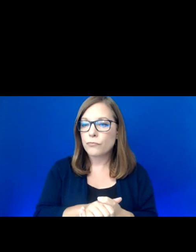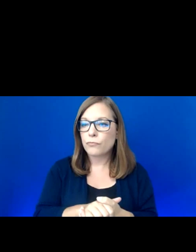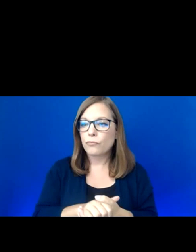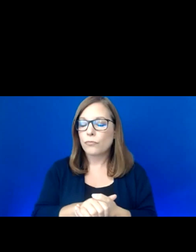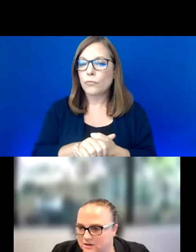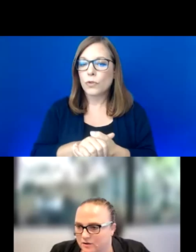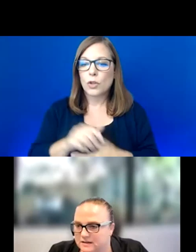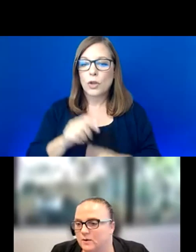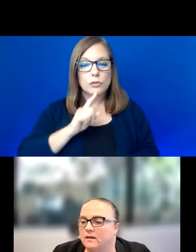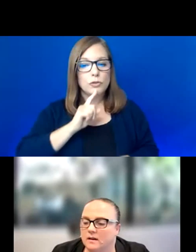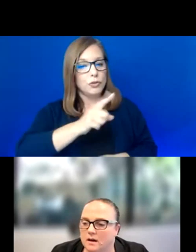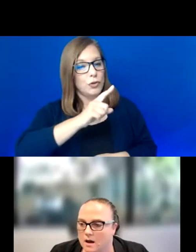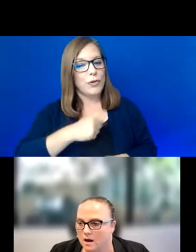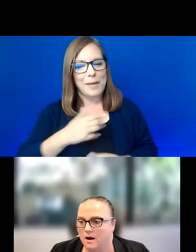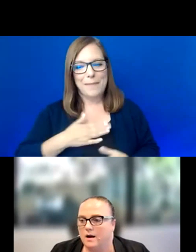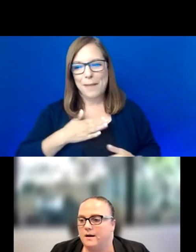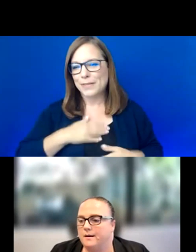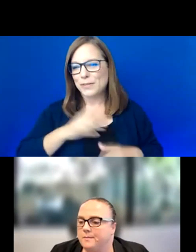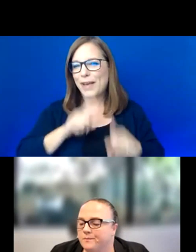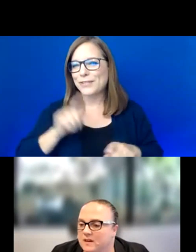Sure, I would be happy to answer this one.